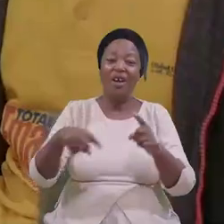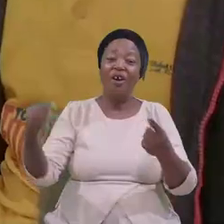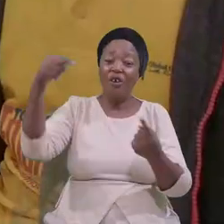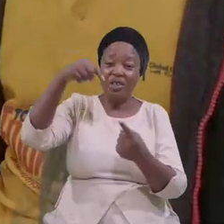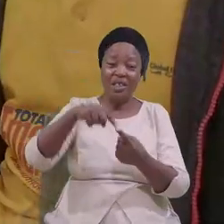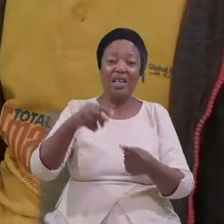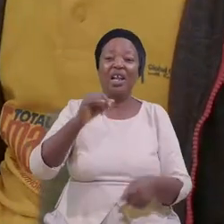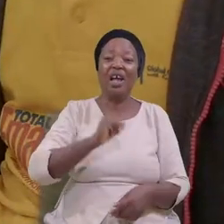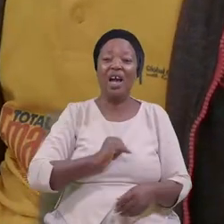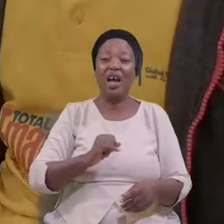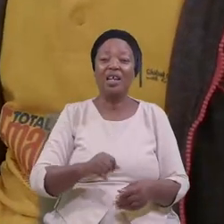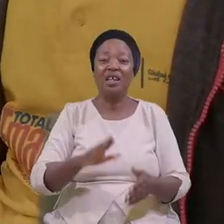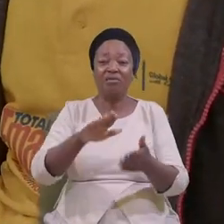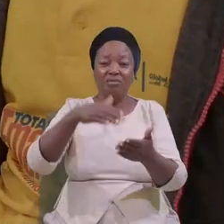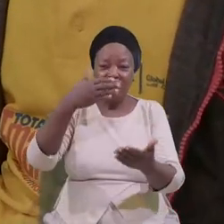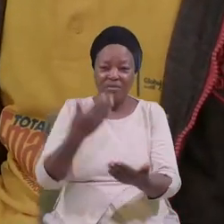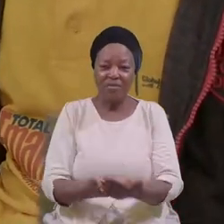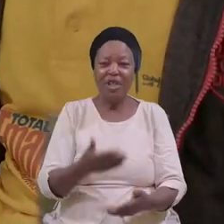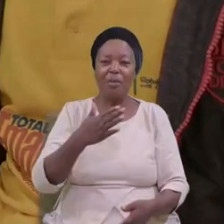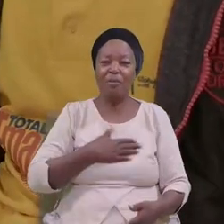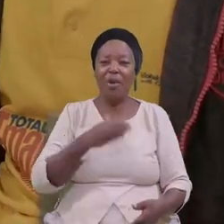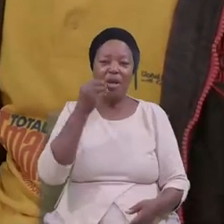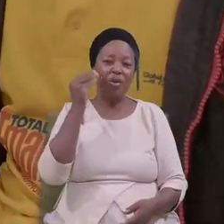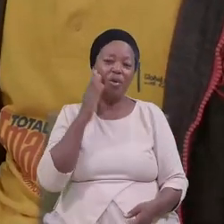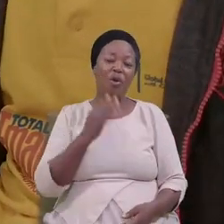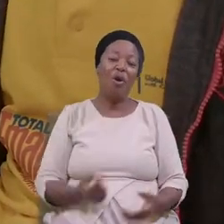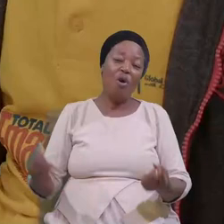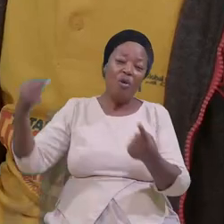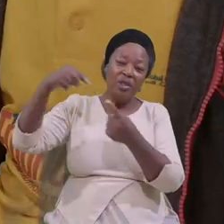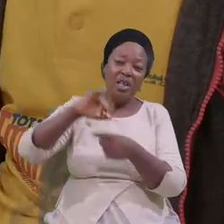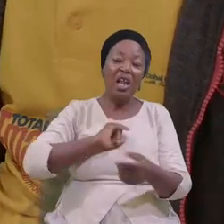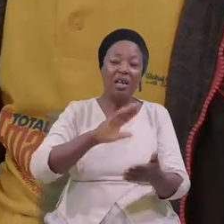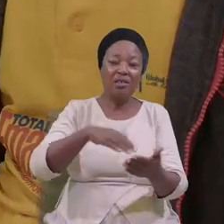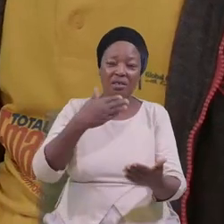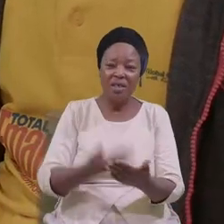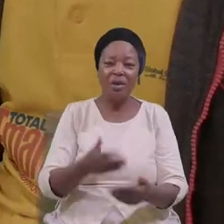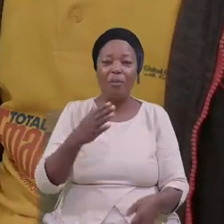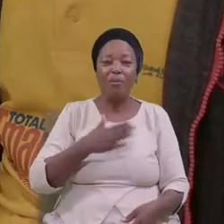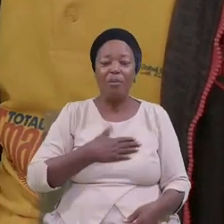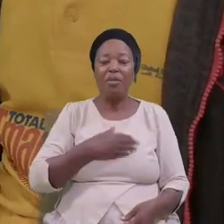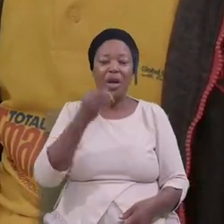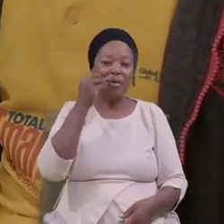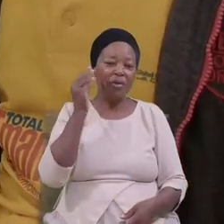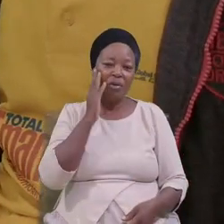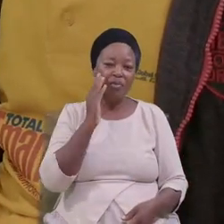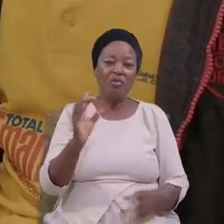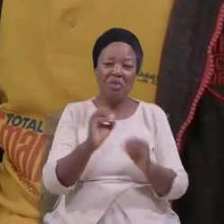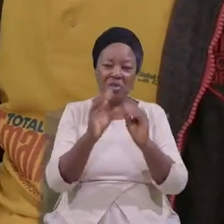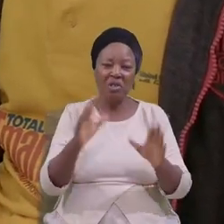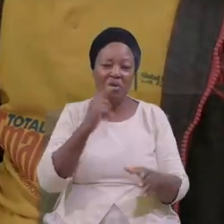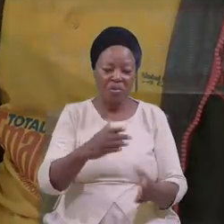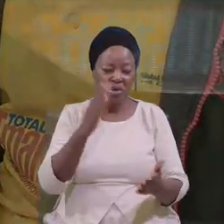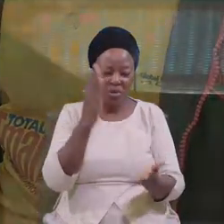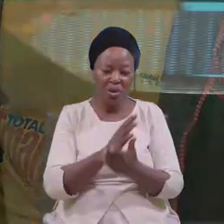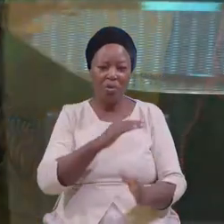home, until you reach your home, nothing will disturb or hinder or